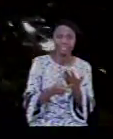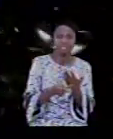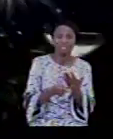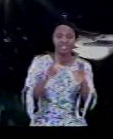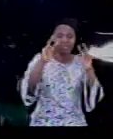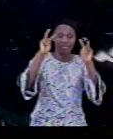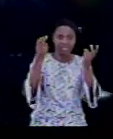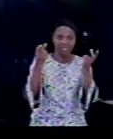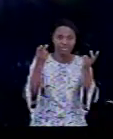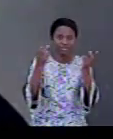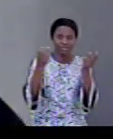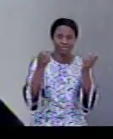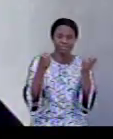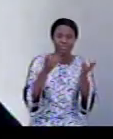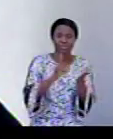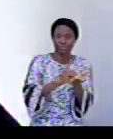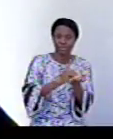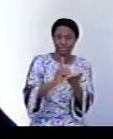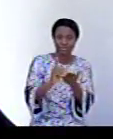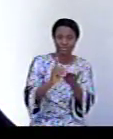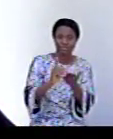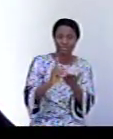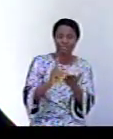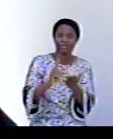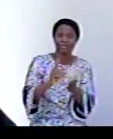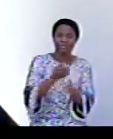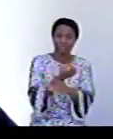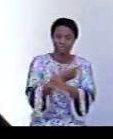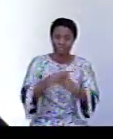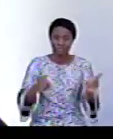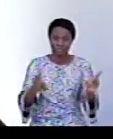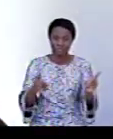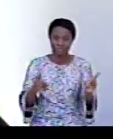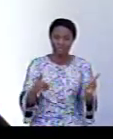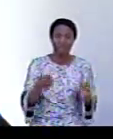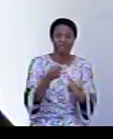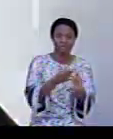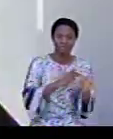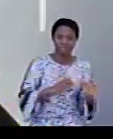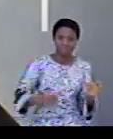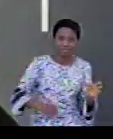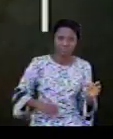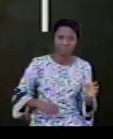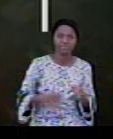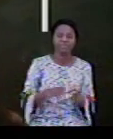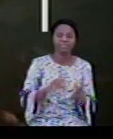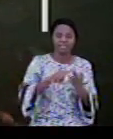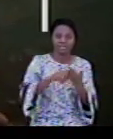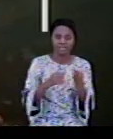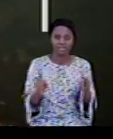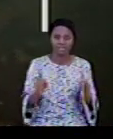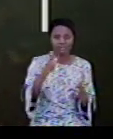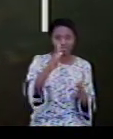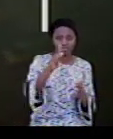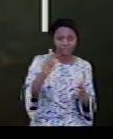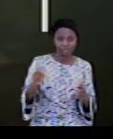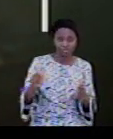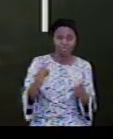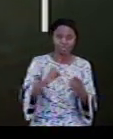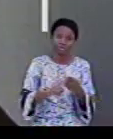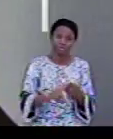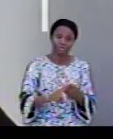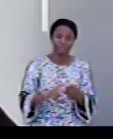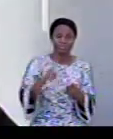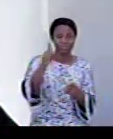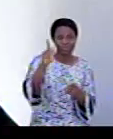Supernatural deliverance through Christ. Yes, this is an event that's happening from Thursday the 23rd to Tuesday the 28th